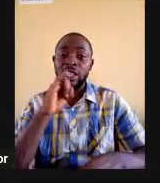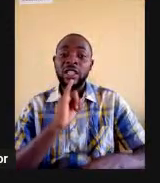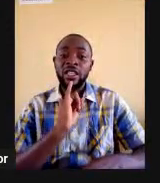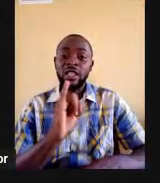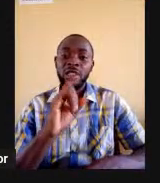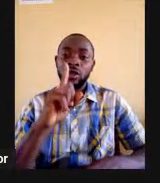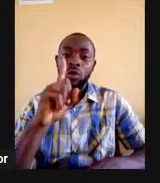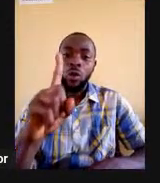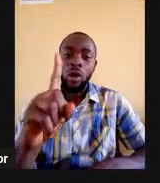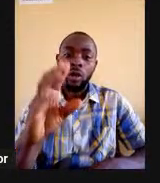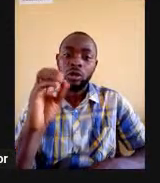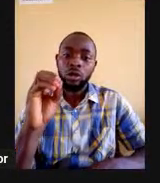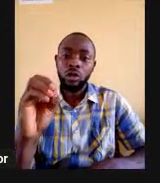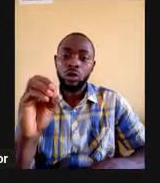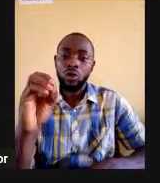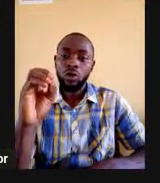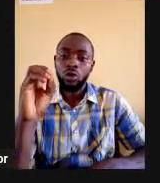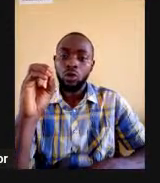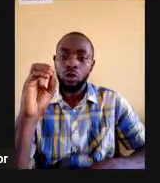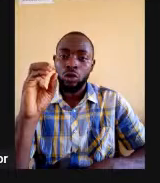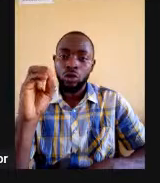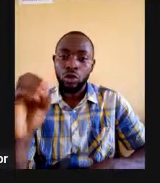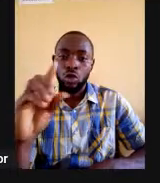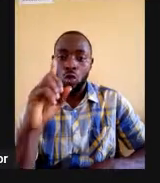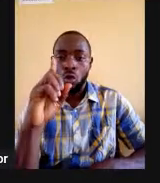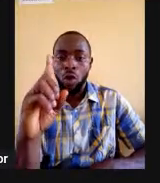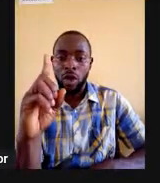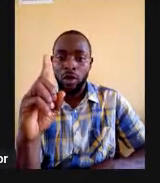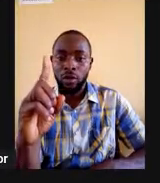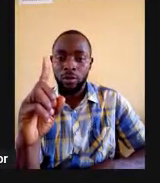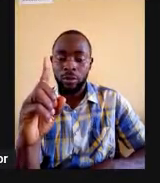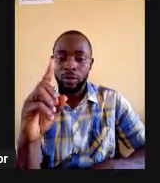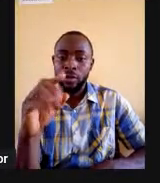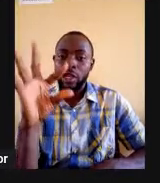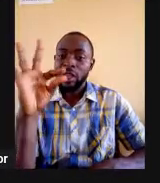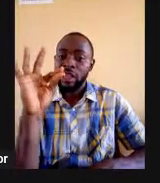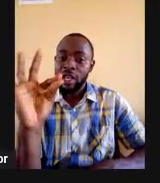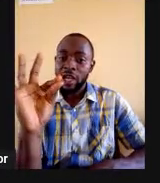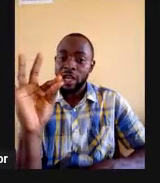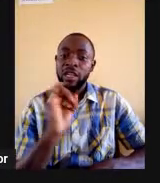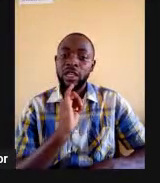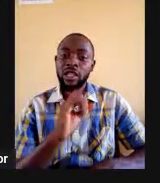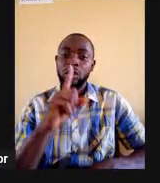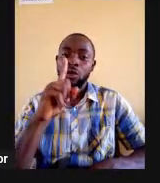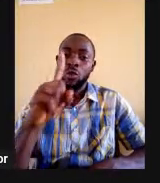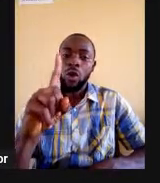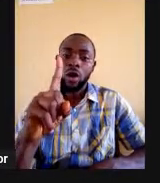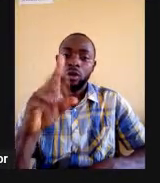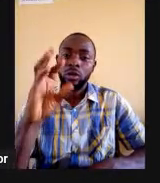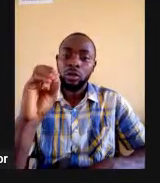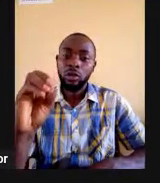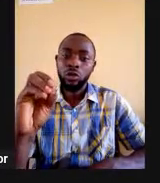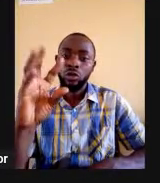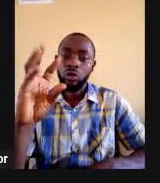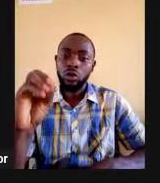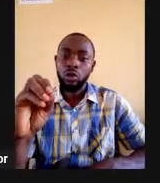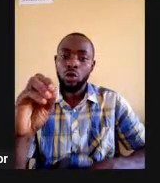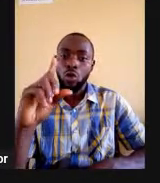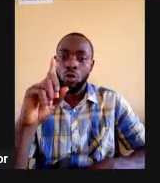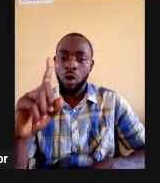0 0 1. 1 in binary is 1 0 0